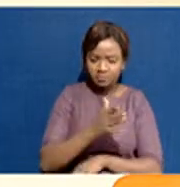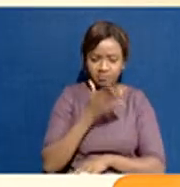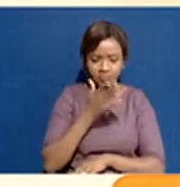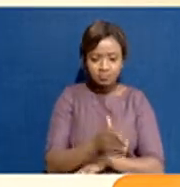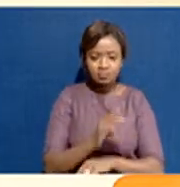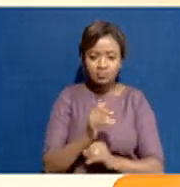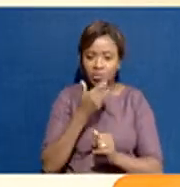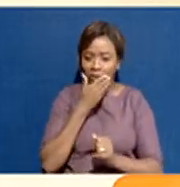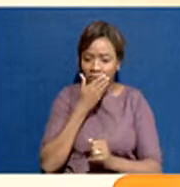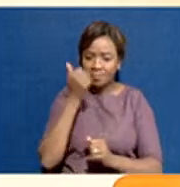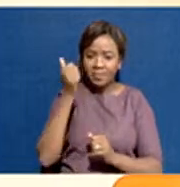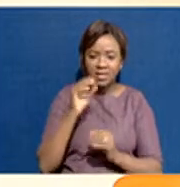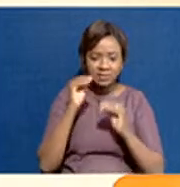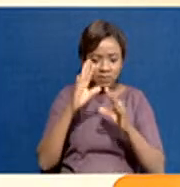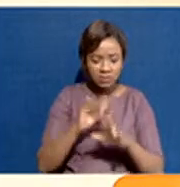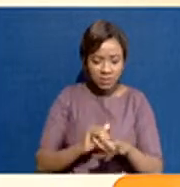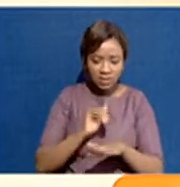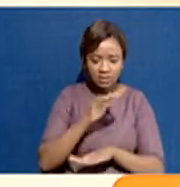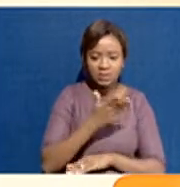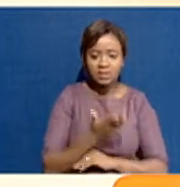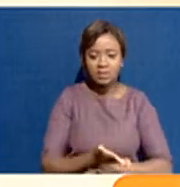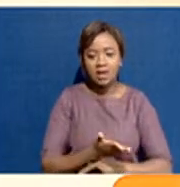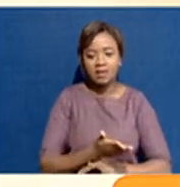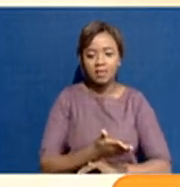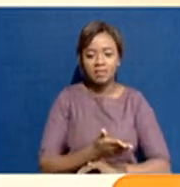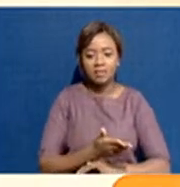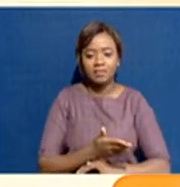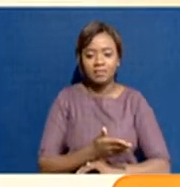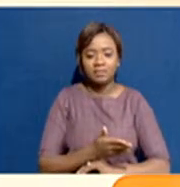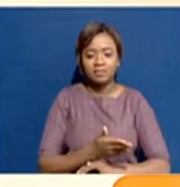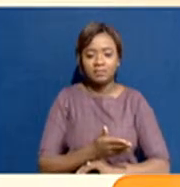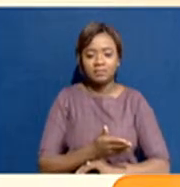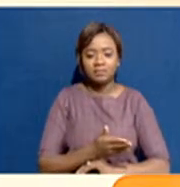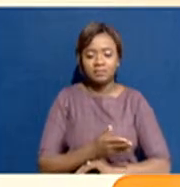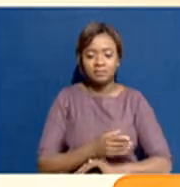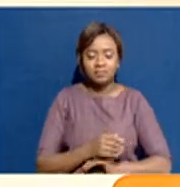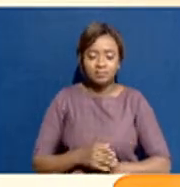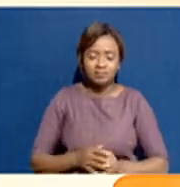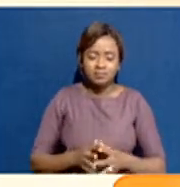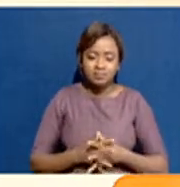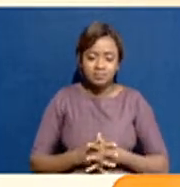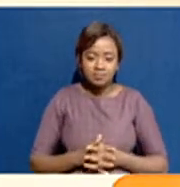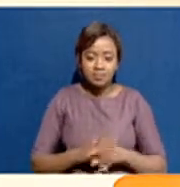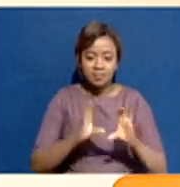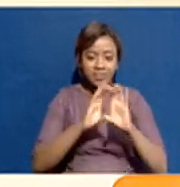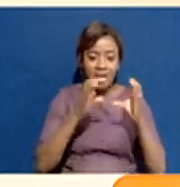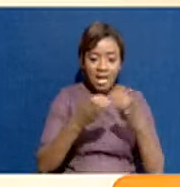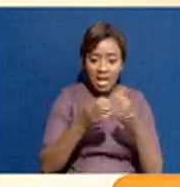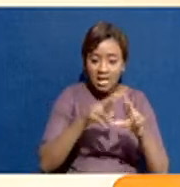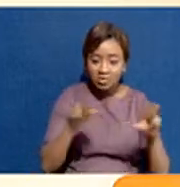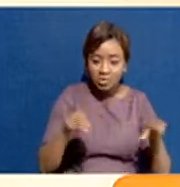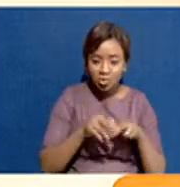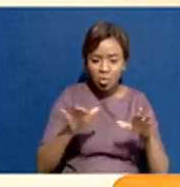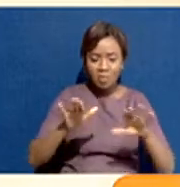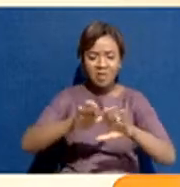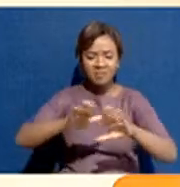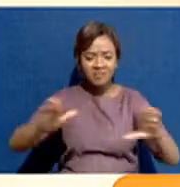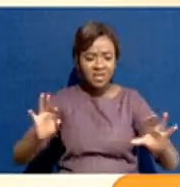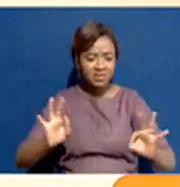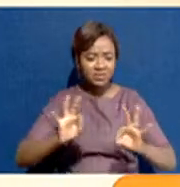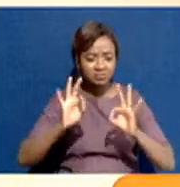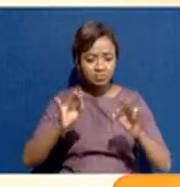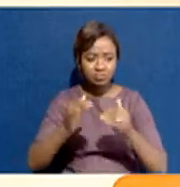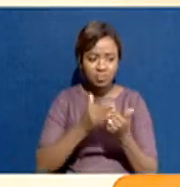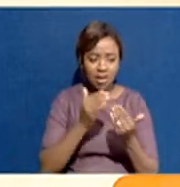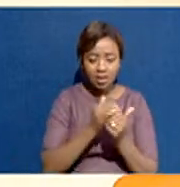of the best teachers. And they did so generously, from classrooms to the fields. And that